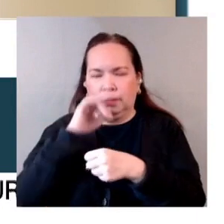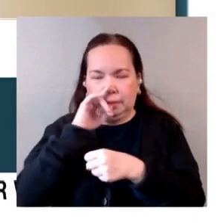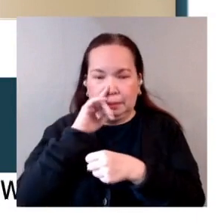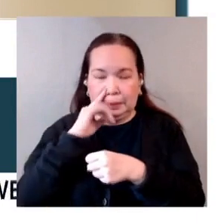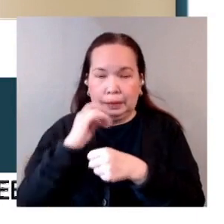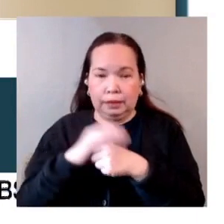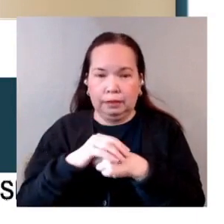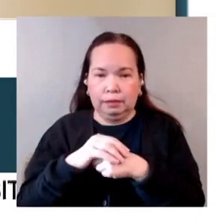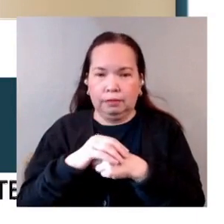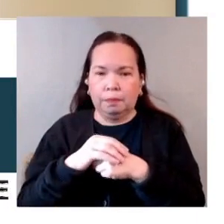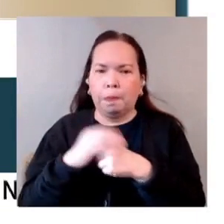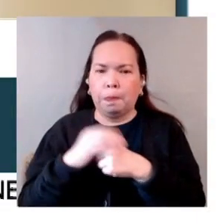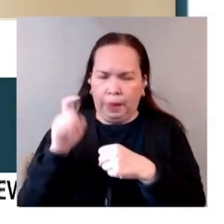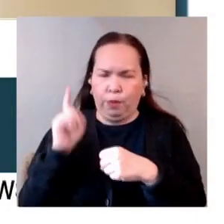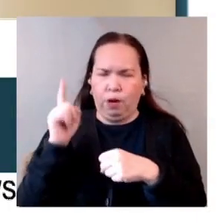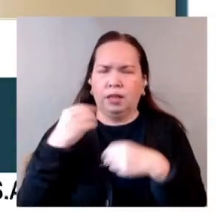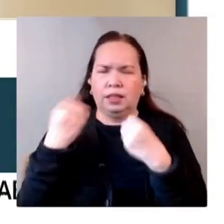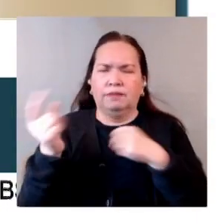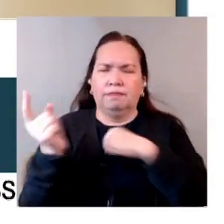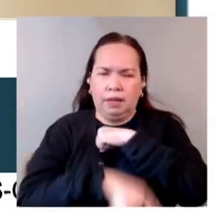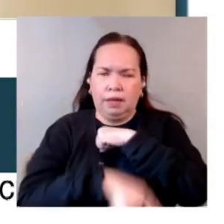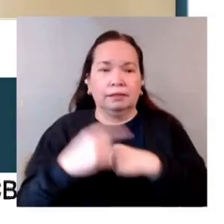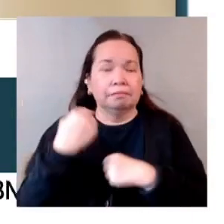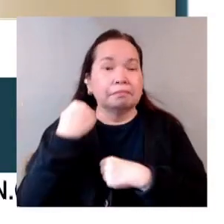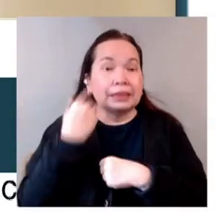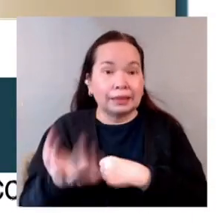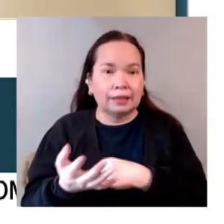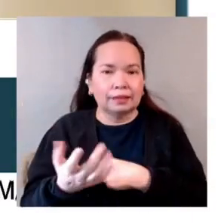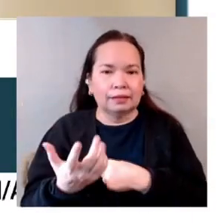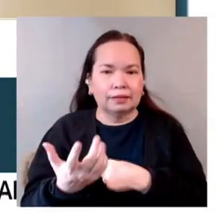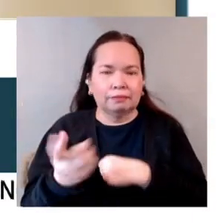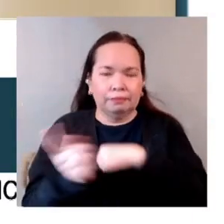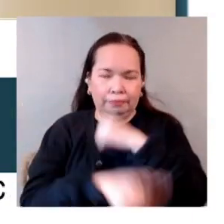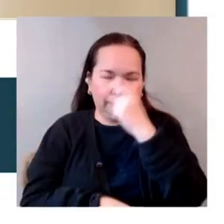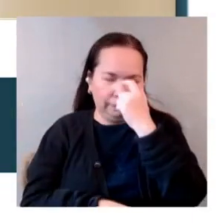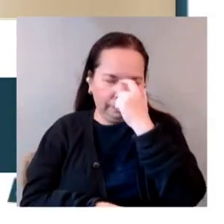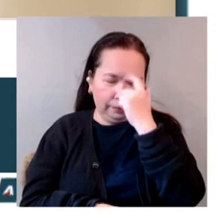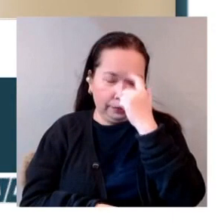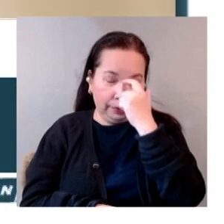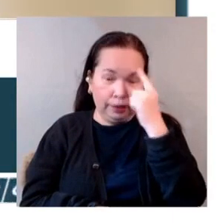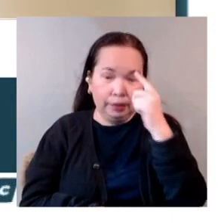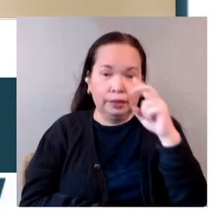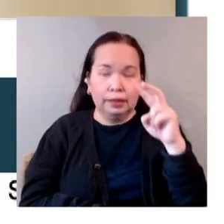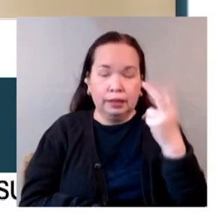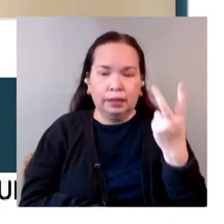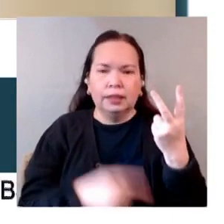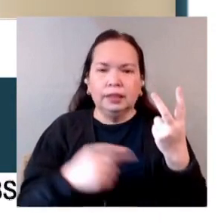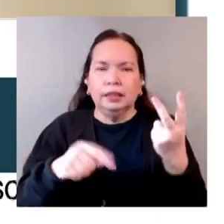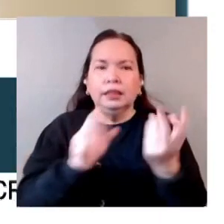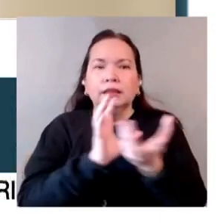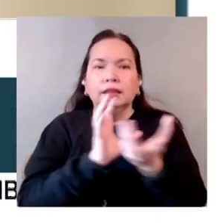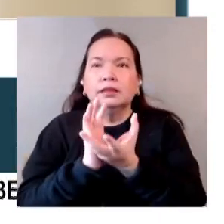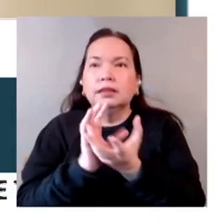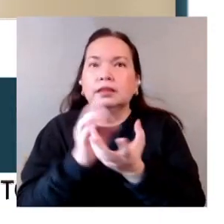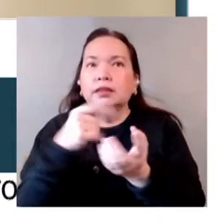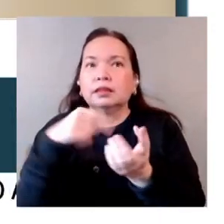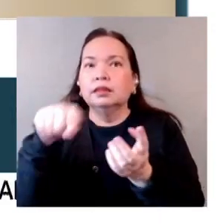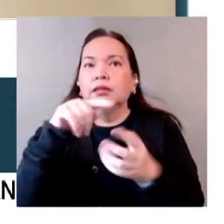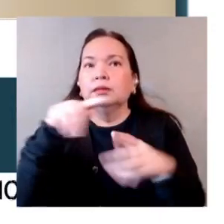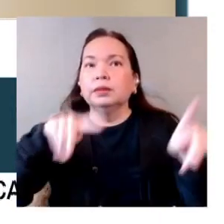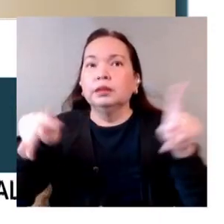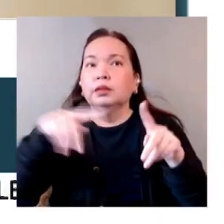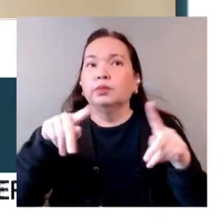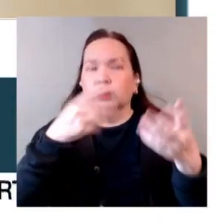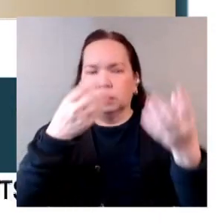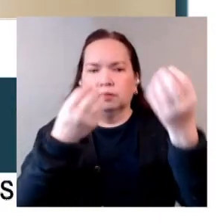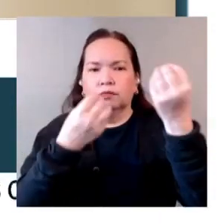death penalty is one. So second, intelligence community. No? We need information also from the public. The